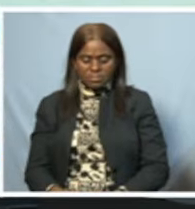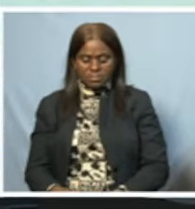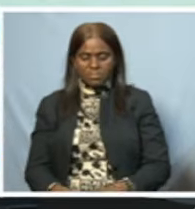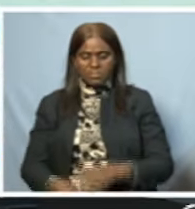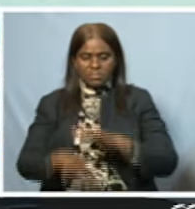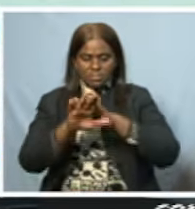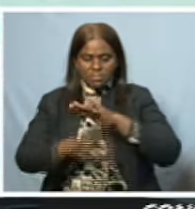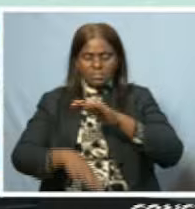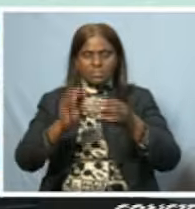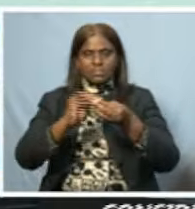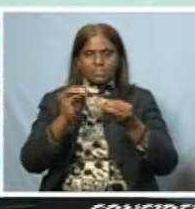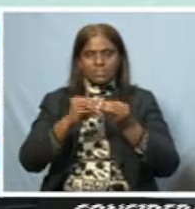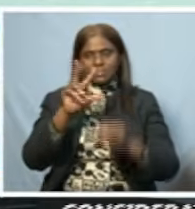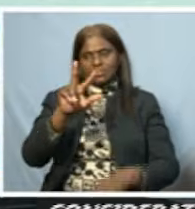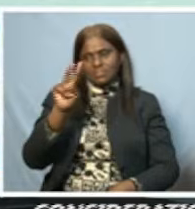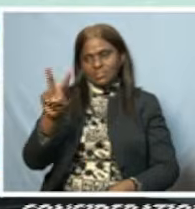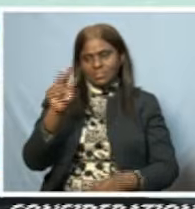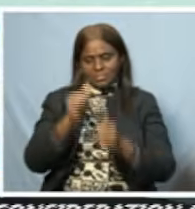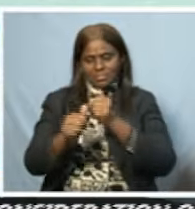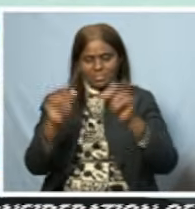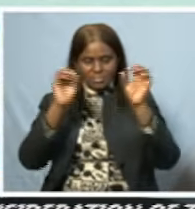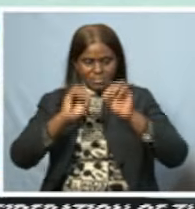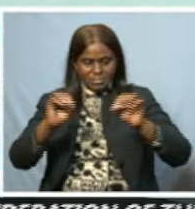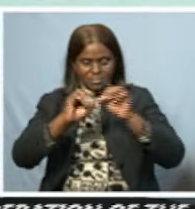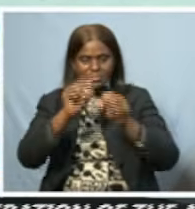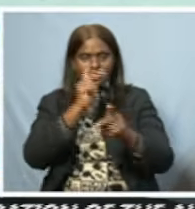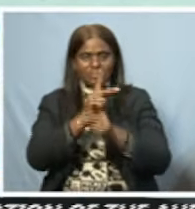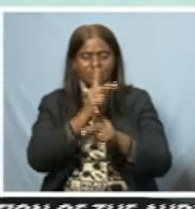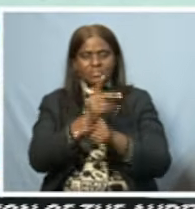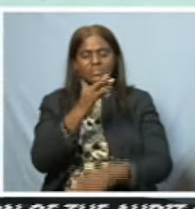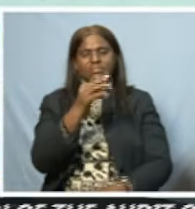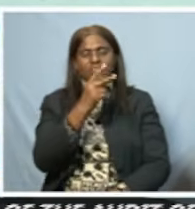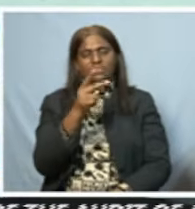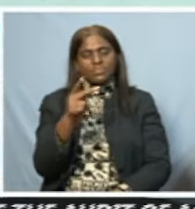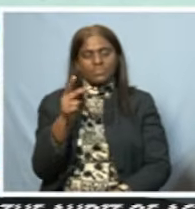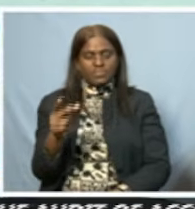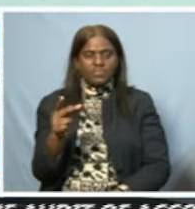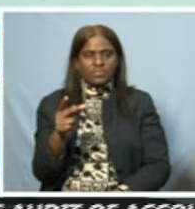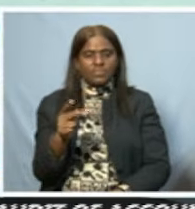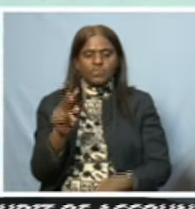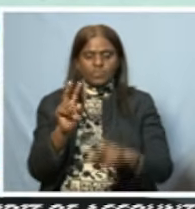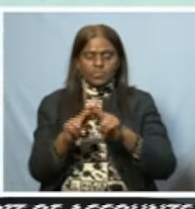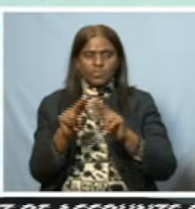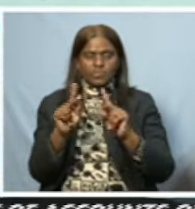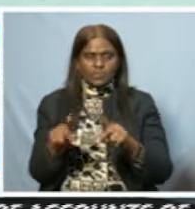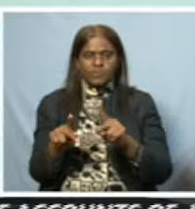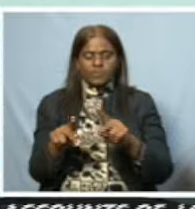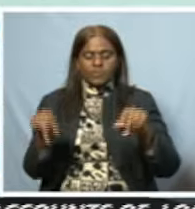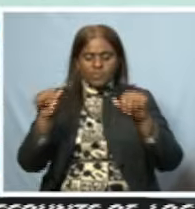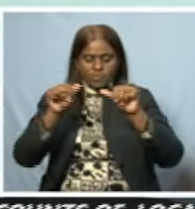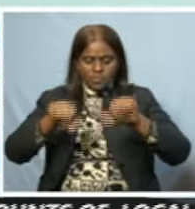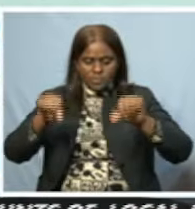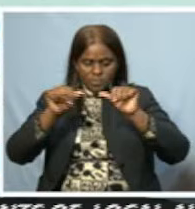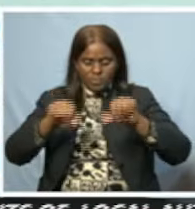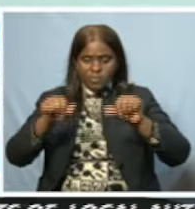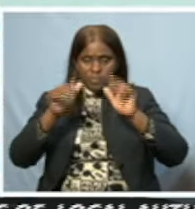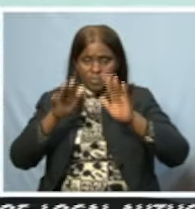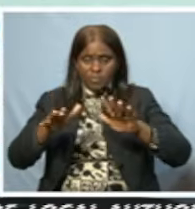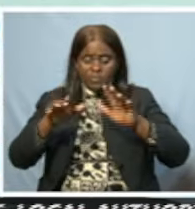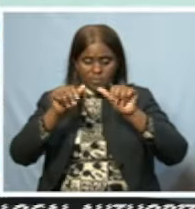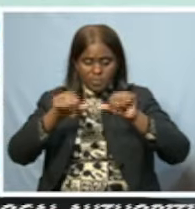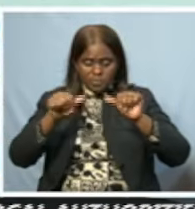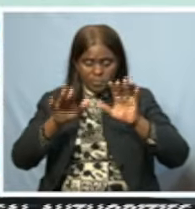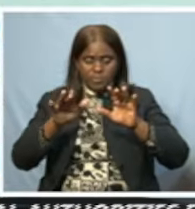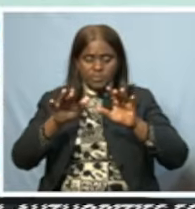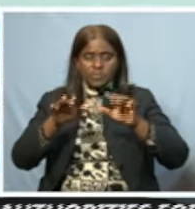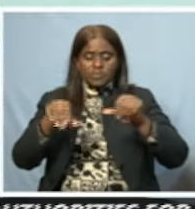Under Appendix 32, which is non-maintenance of properties, Chair, the auditor